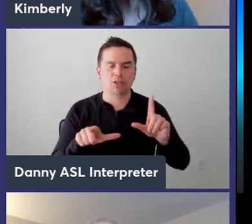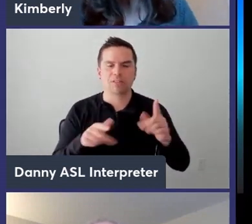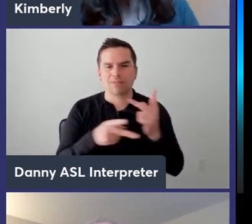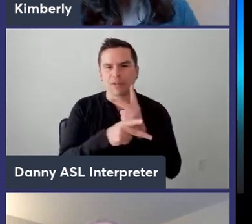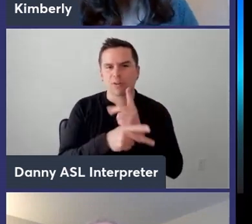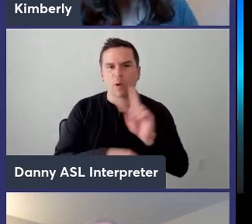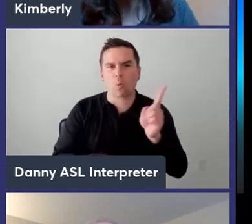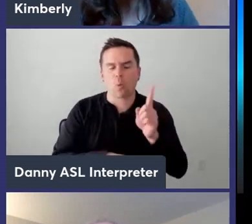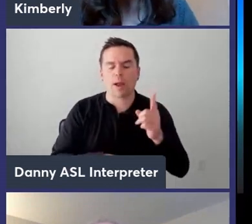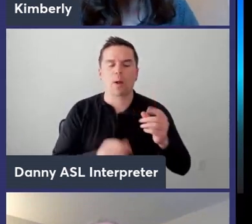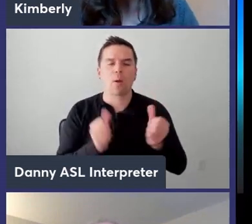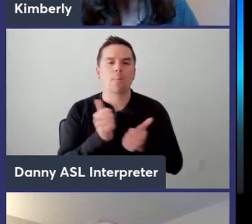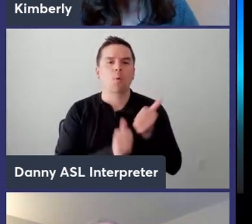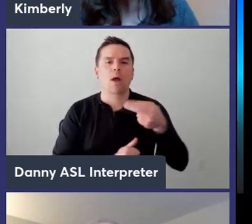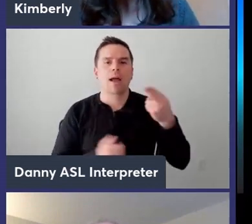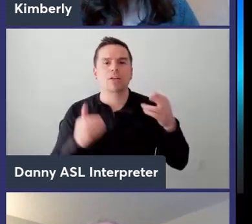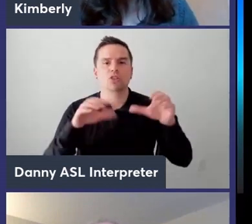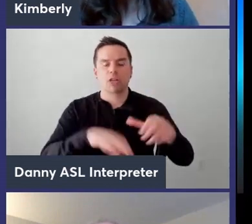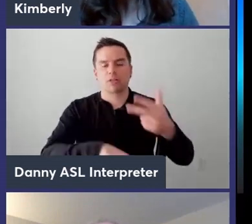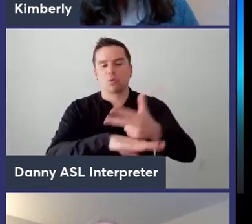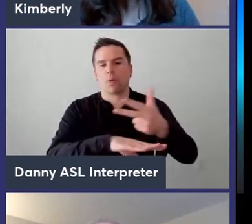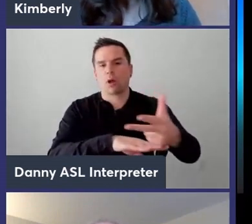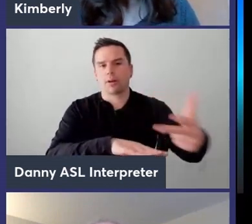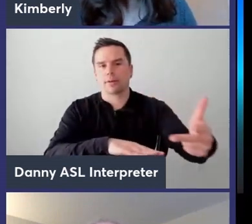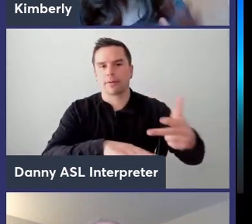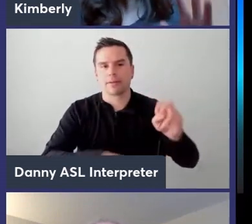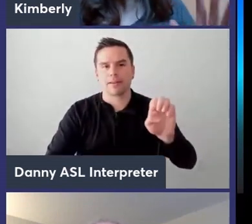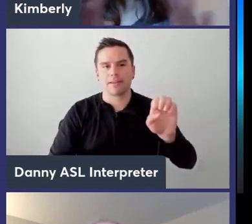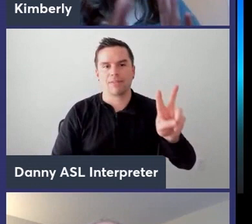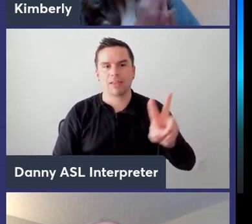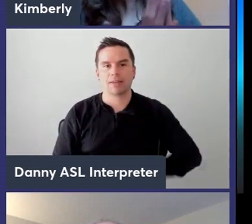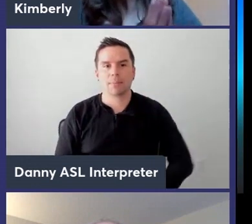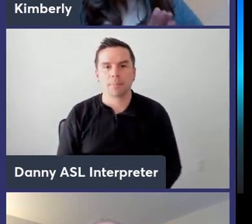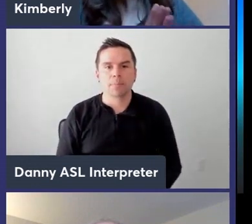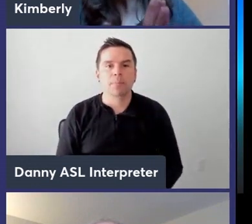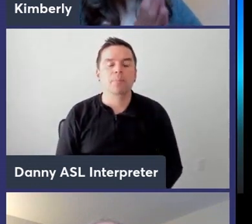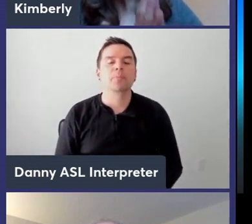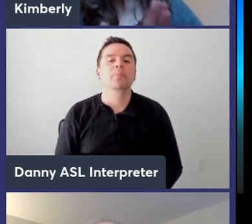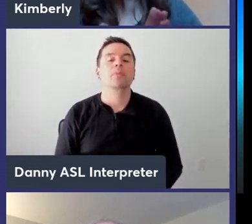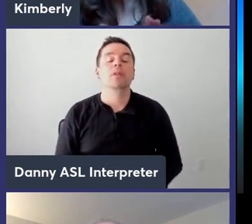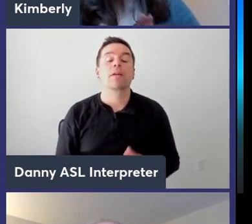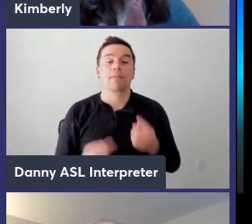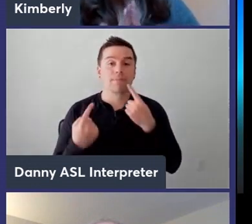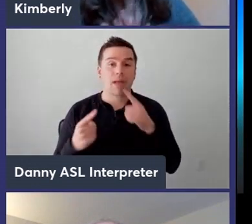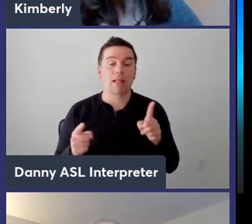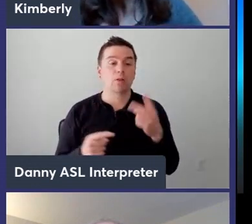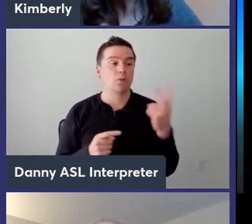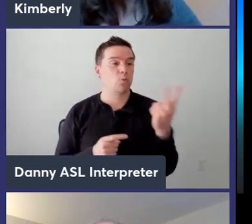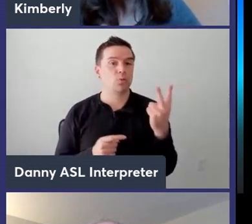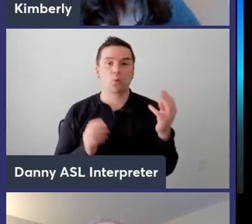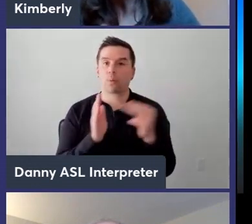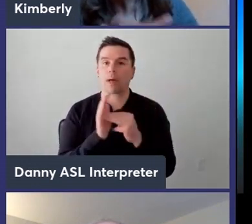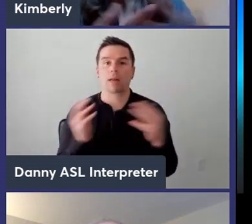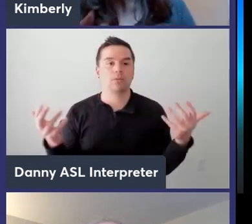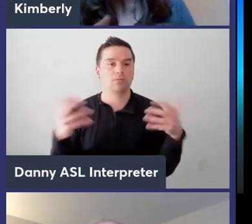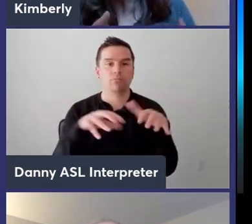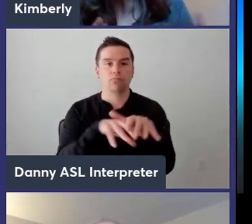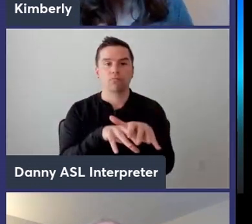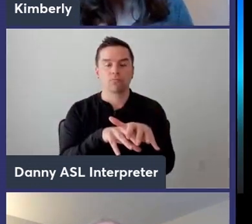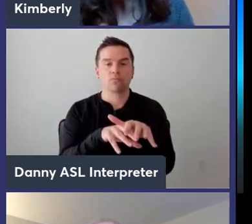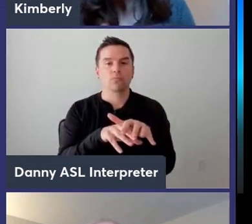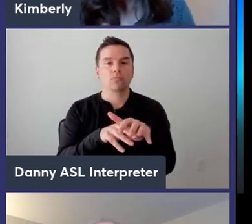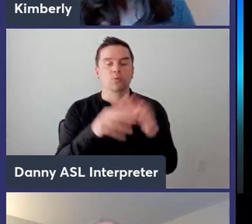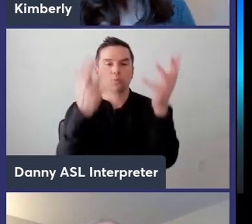near the charging infrastructure. And then finally, they merged the two models to triangulate the predictions. And at the end